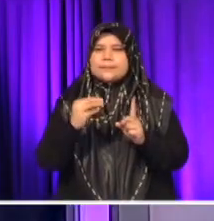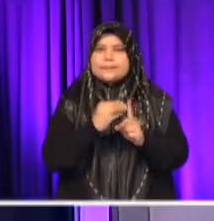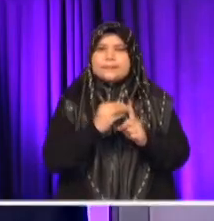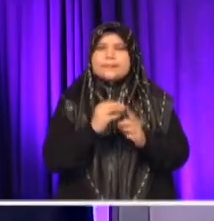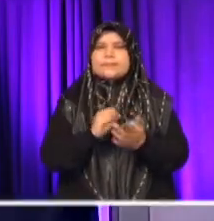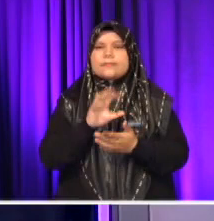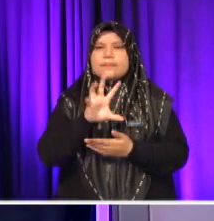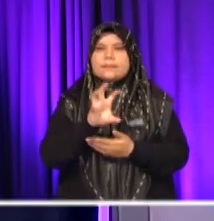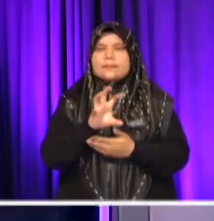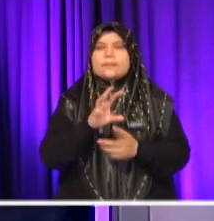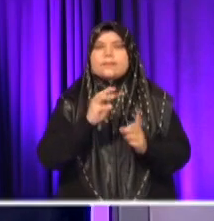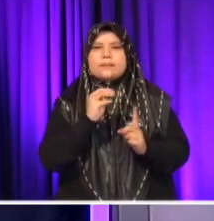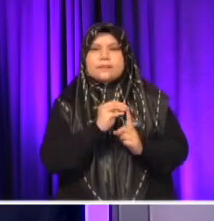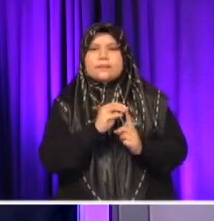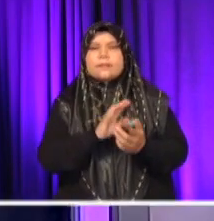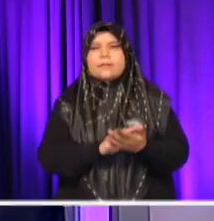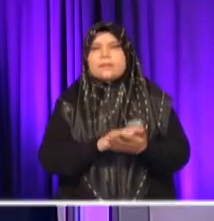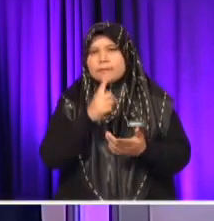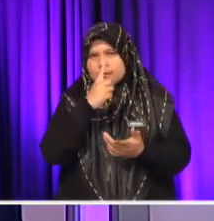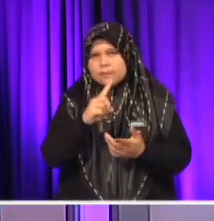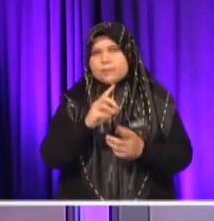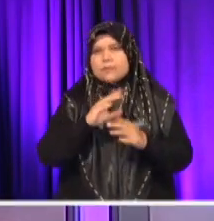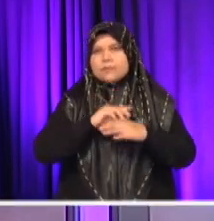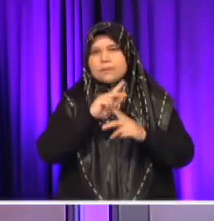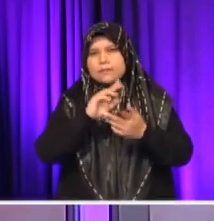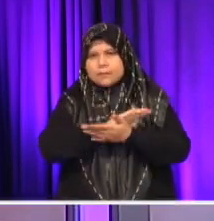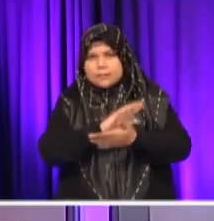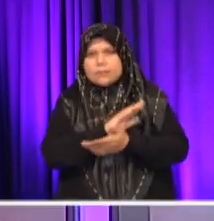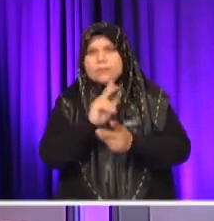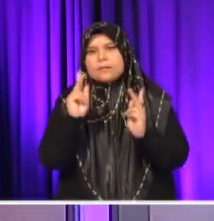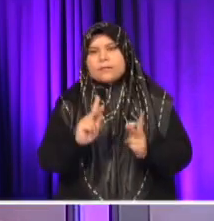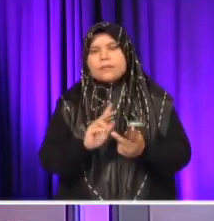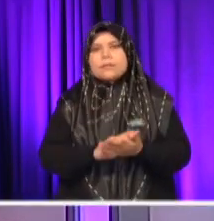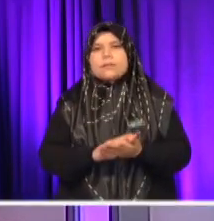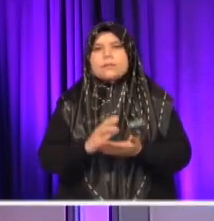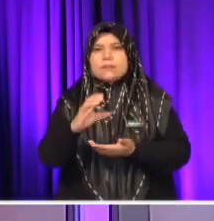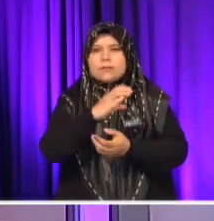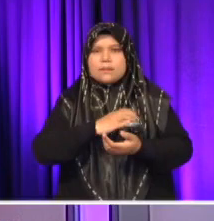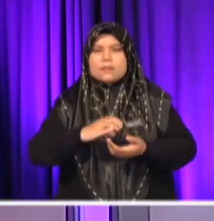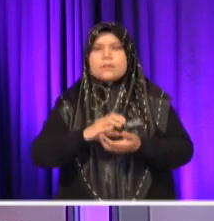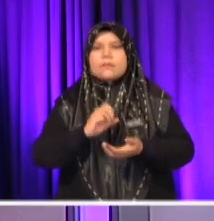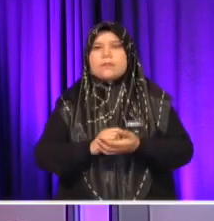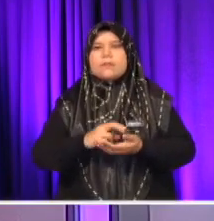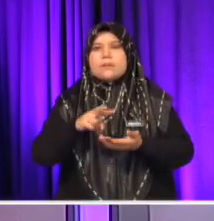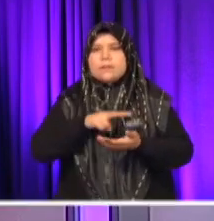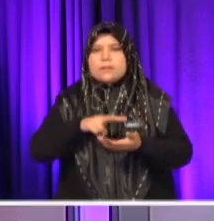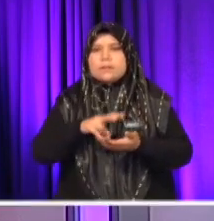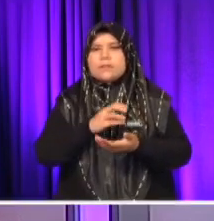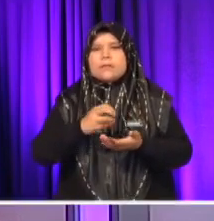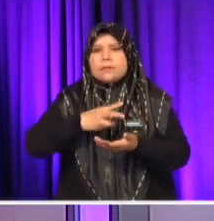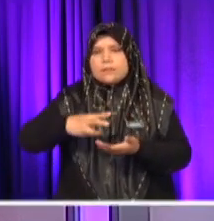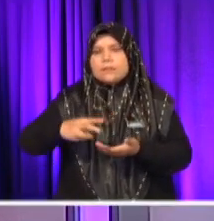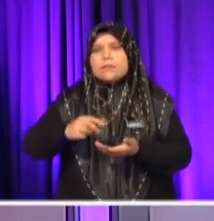is 50 marks for this paper, and it covers the 2 skills, which are reading and use of English as well as